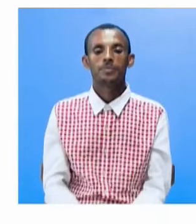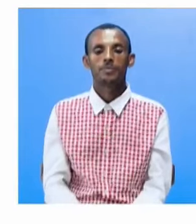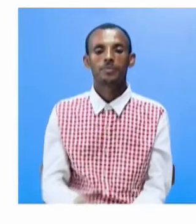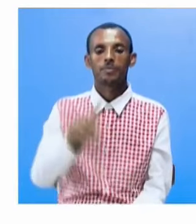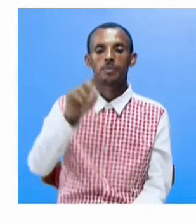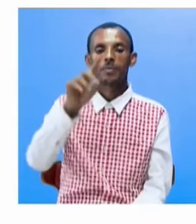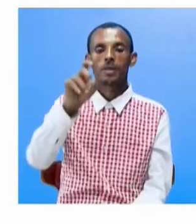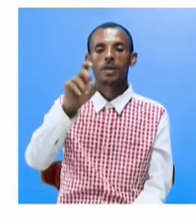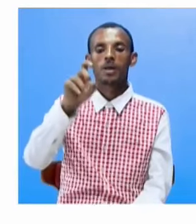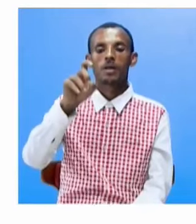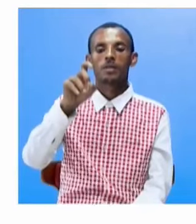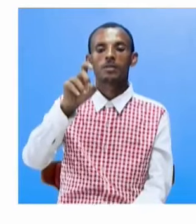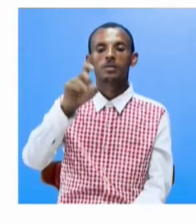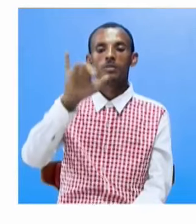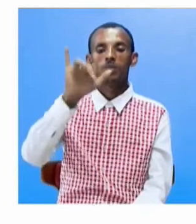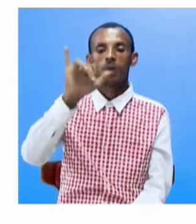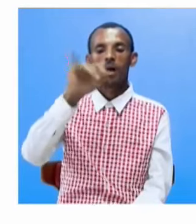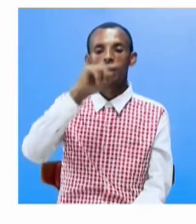XYZ